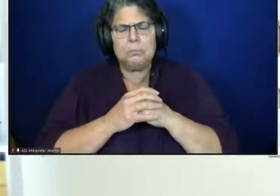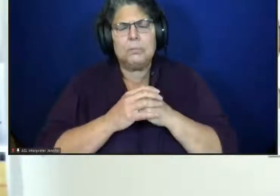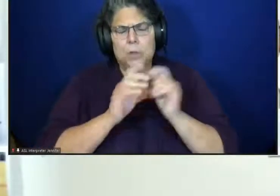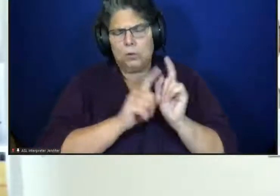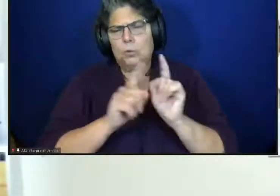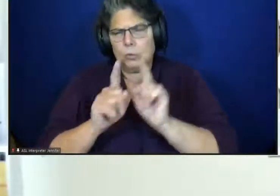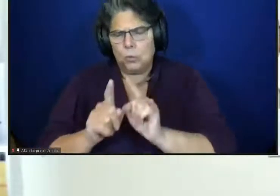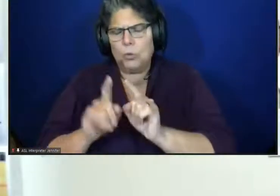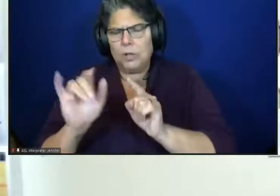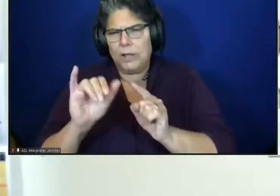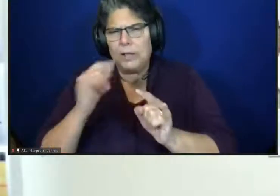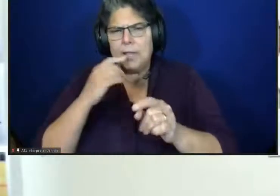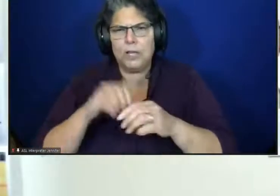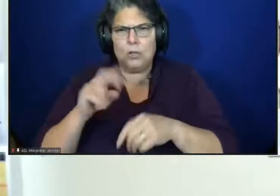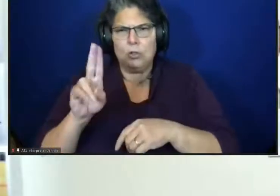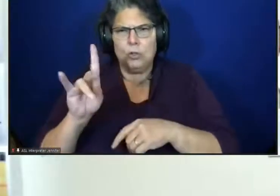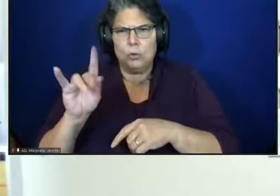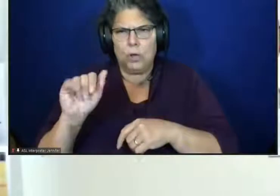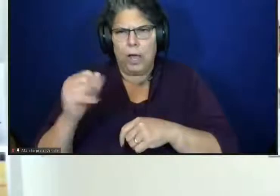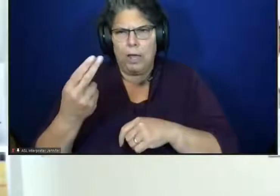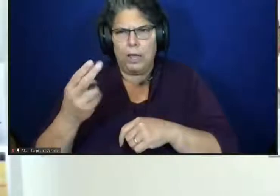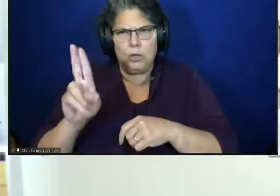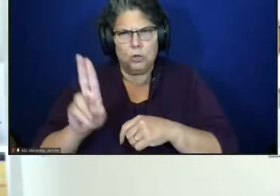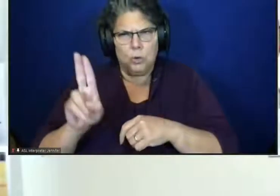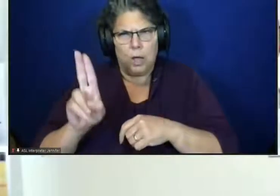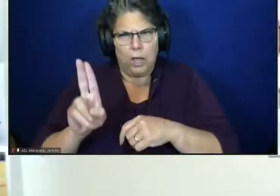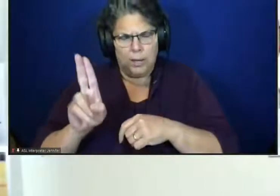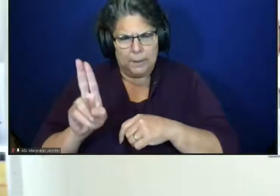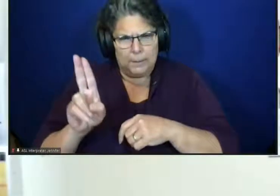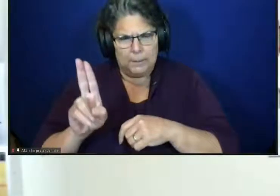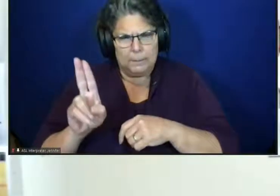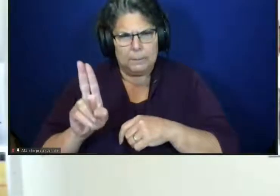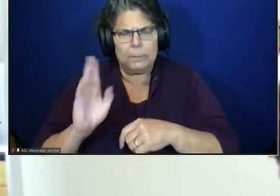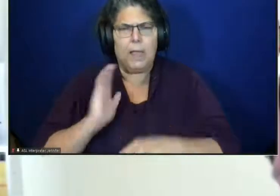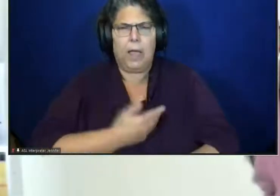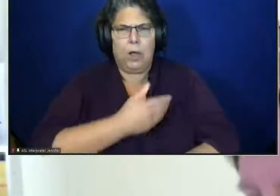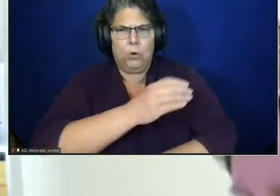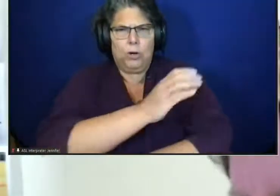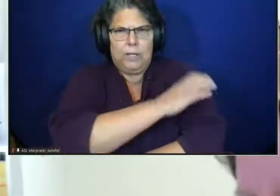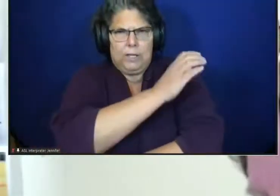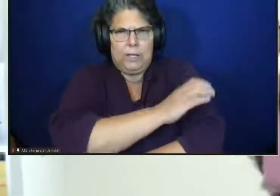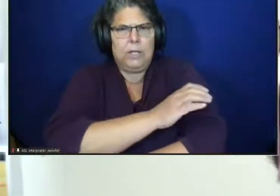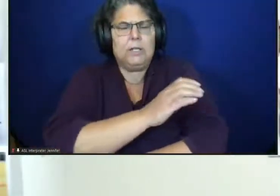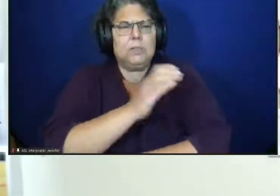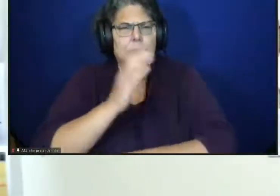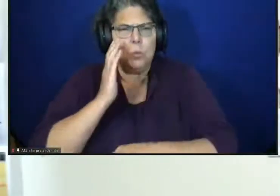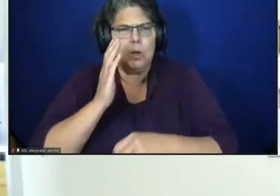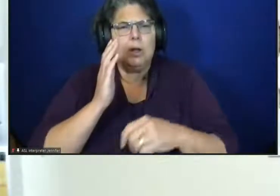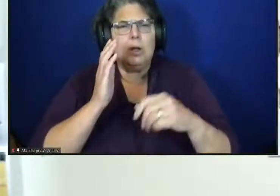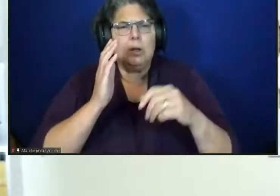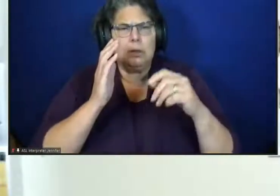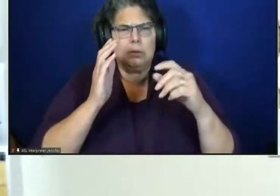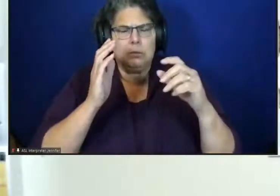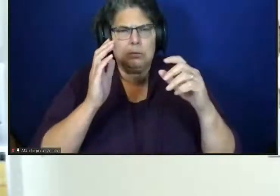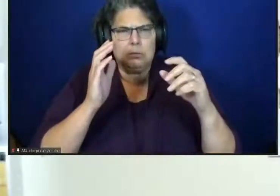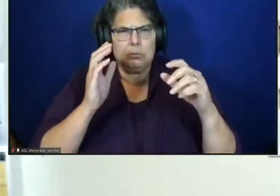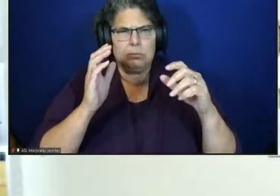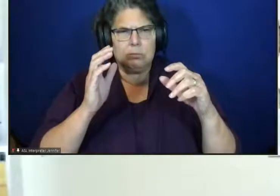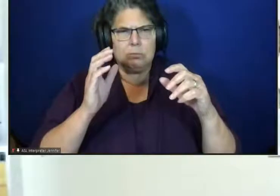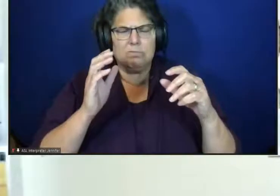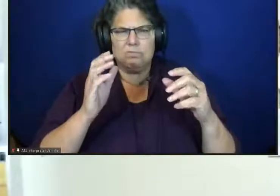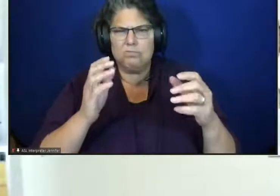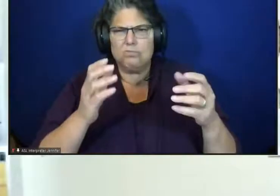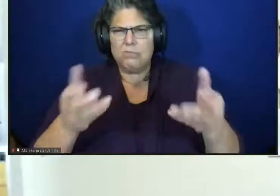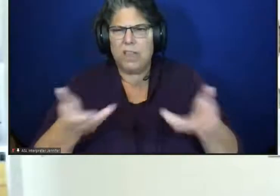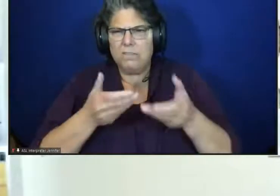as I said, in Ukiah, our clinics will be having patients come